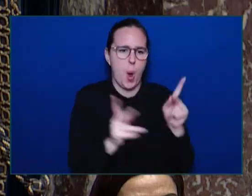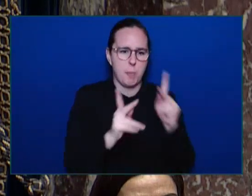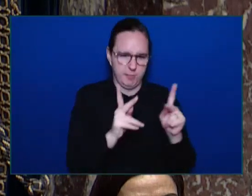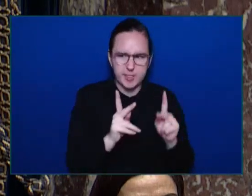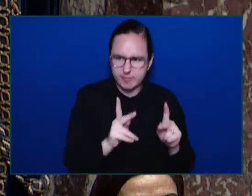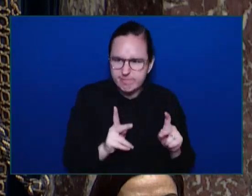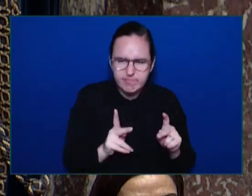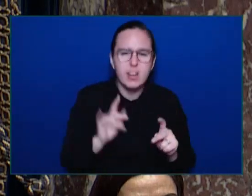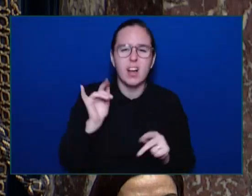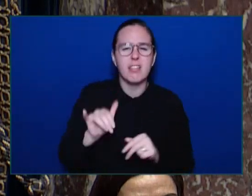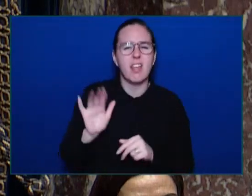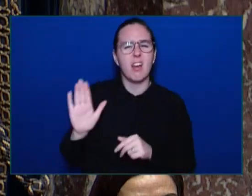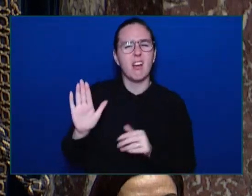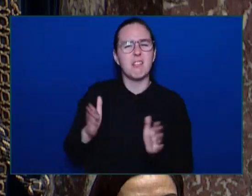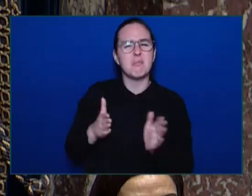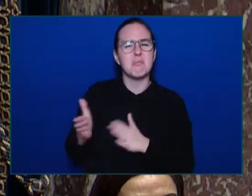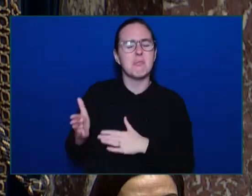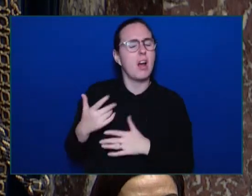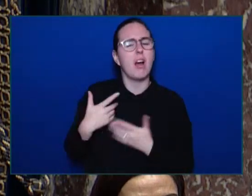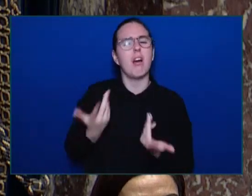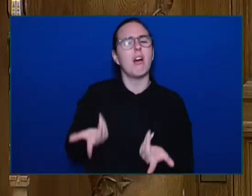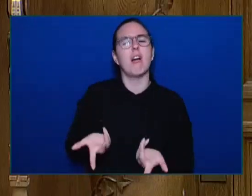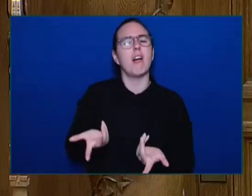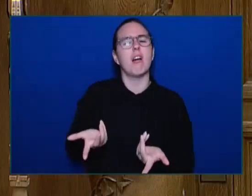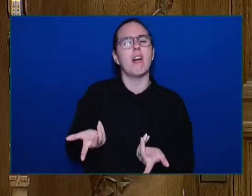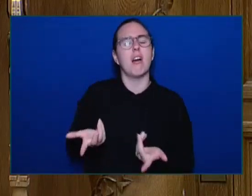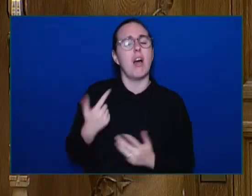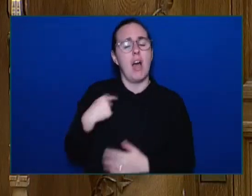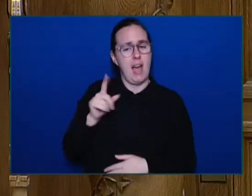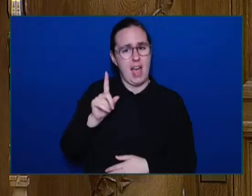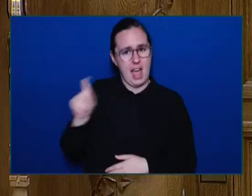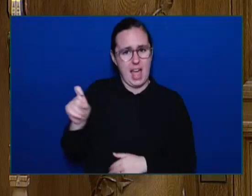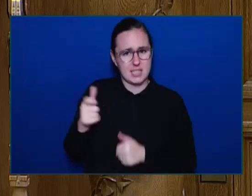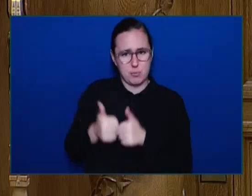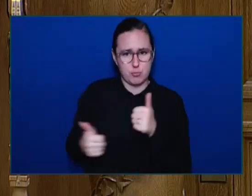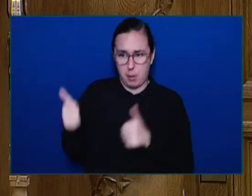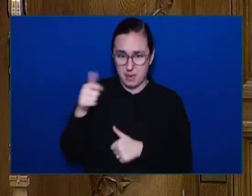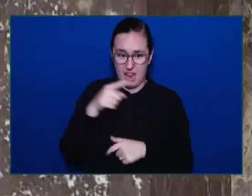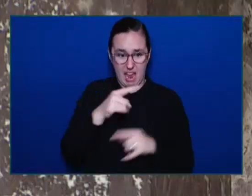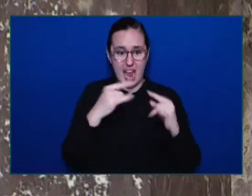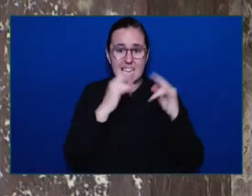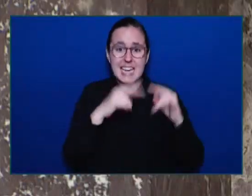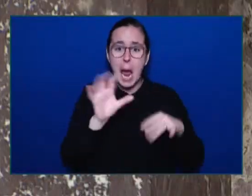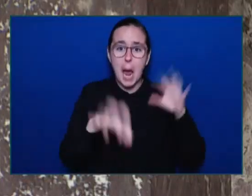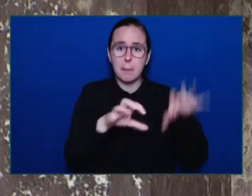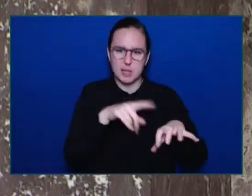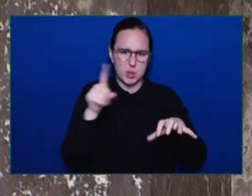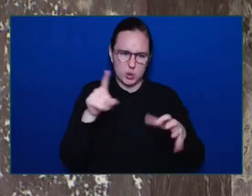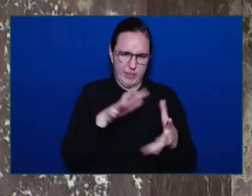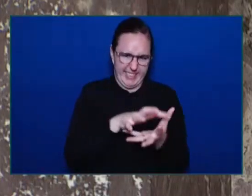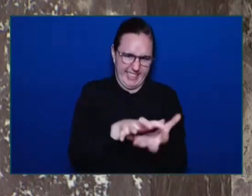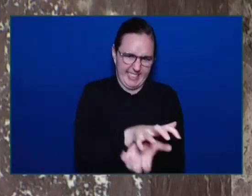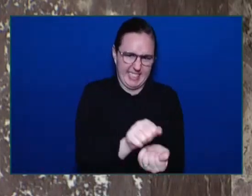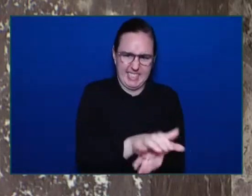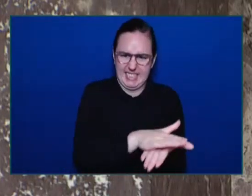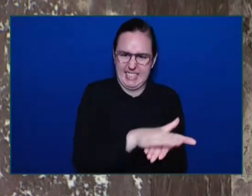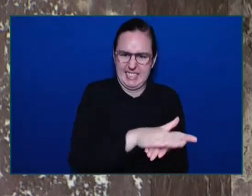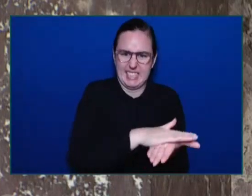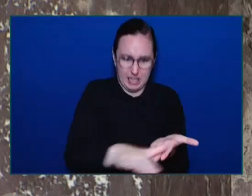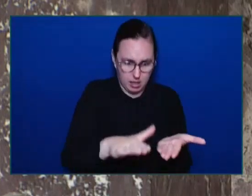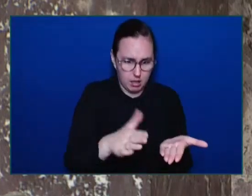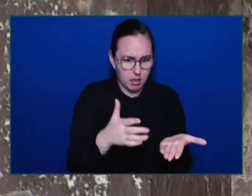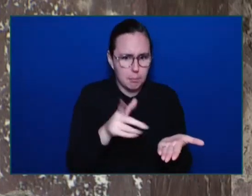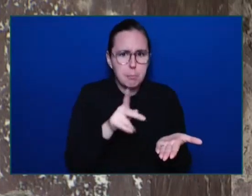vulnerable people in our society go? Minister of Housing. Thank you, Honourable Speaker, and thank you to the member for the question. This